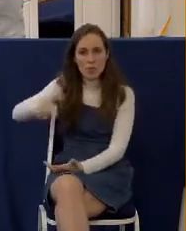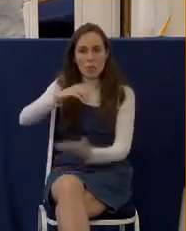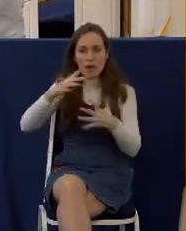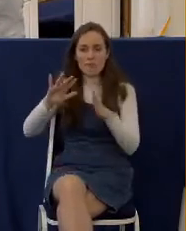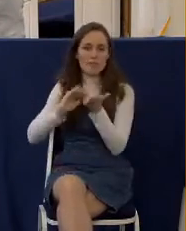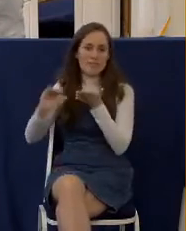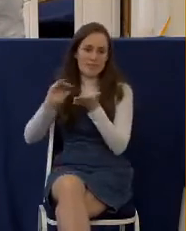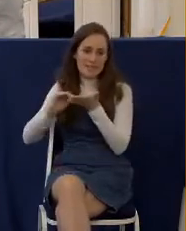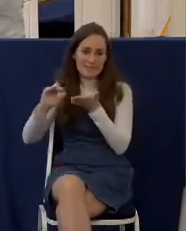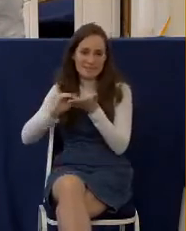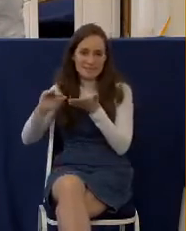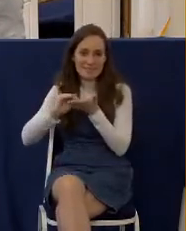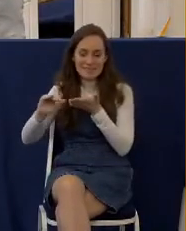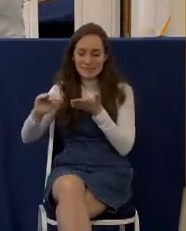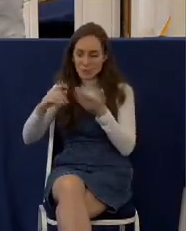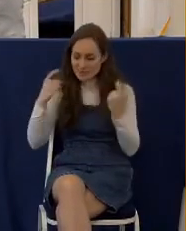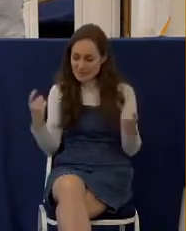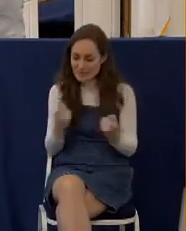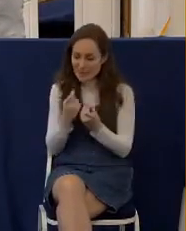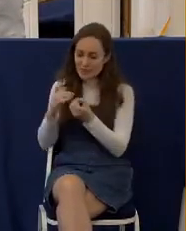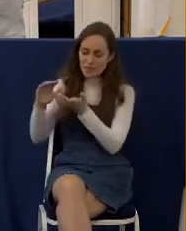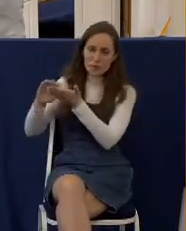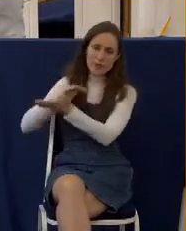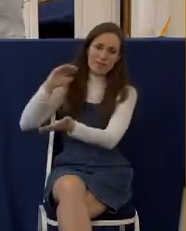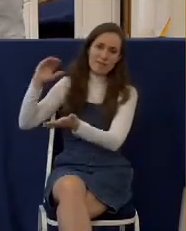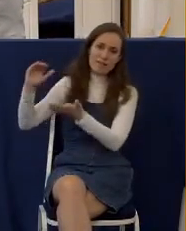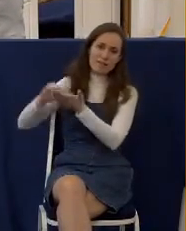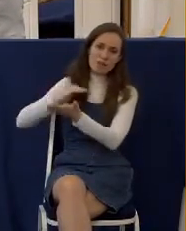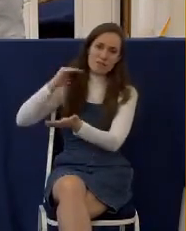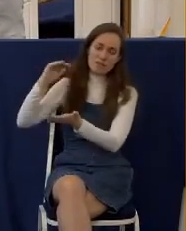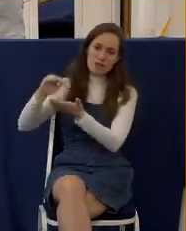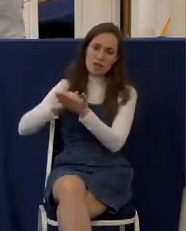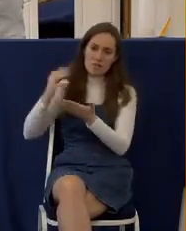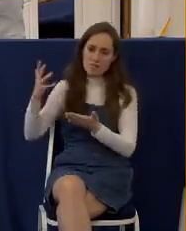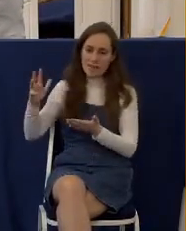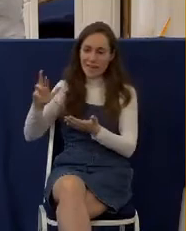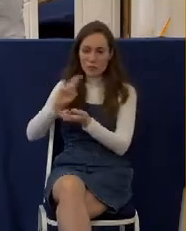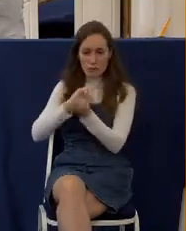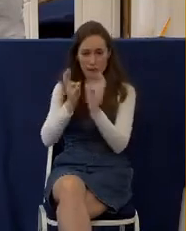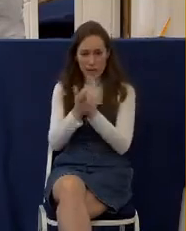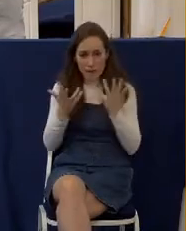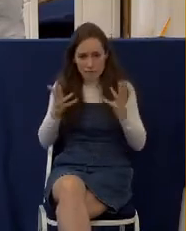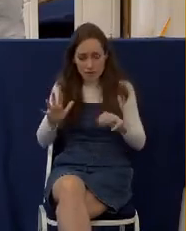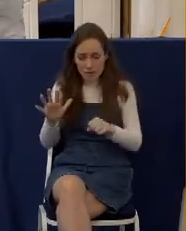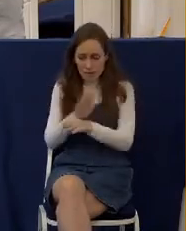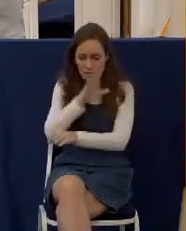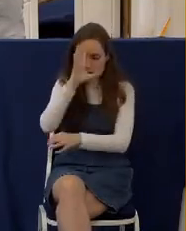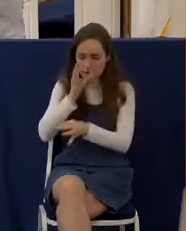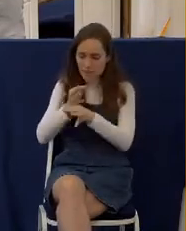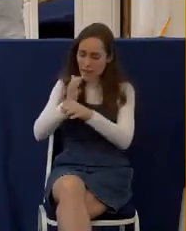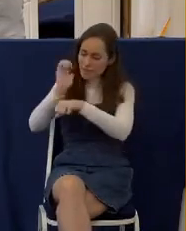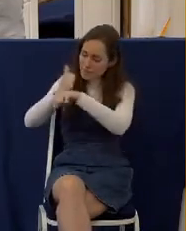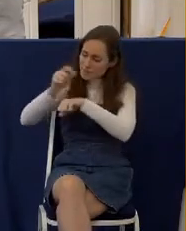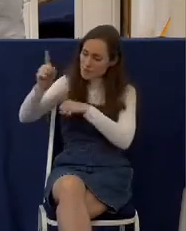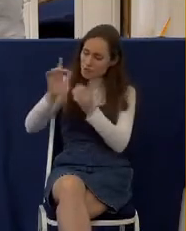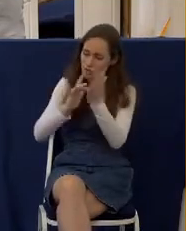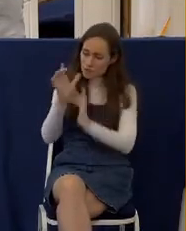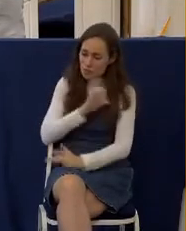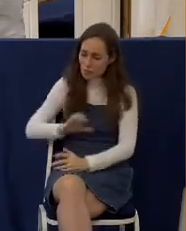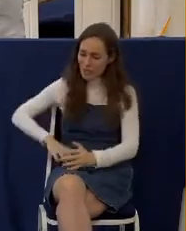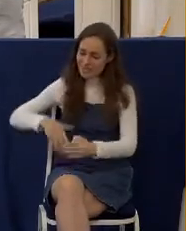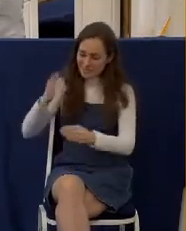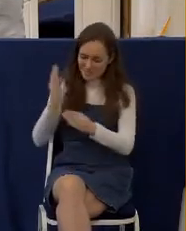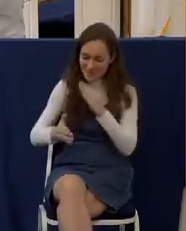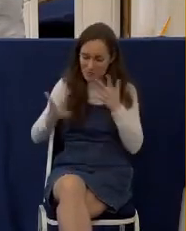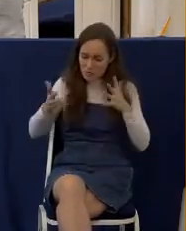forgiven, your sins are forgiven, that you're repentant, and that you put your full faith in the finished work of Jesus Christ. That's the thing you